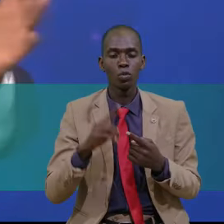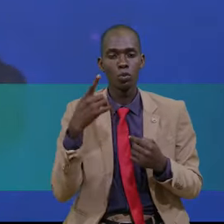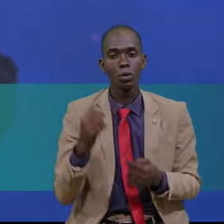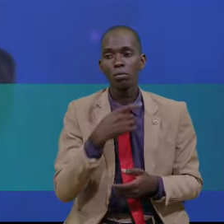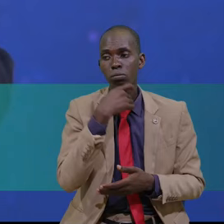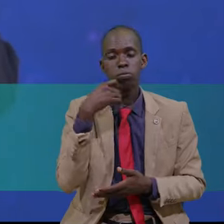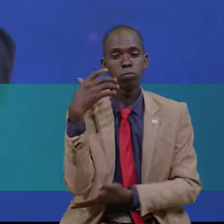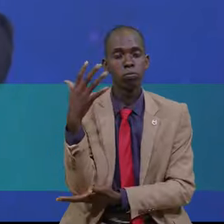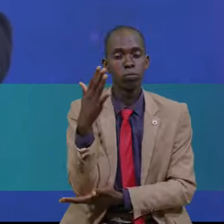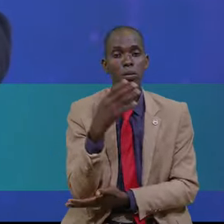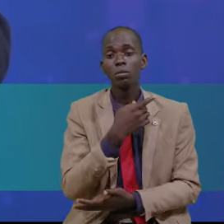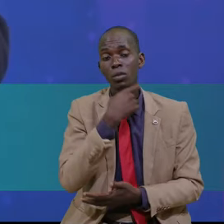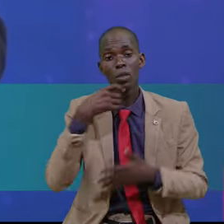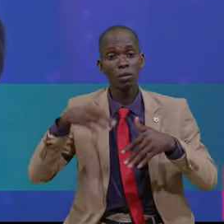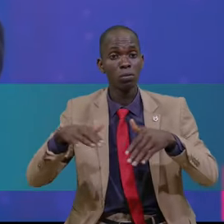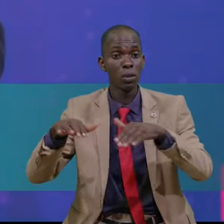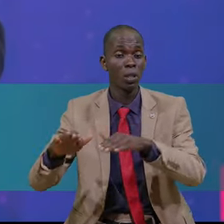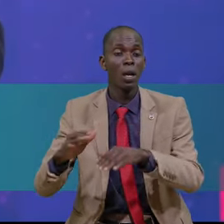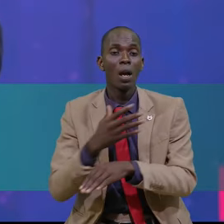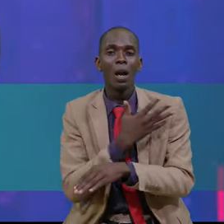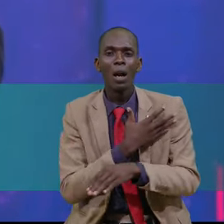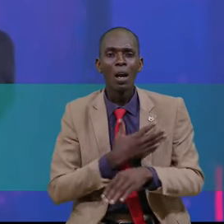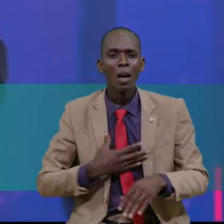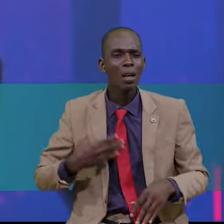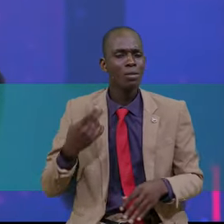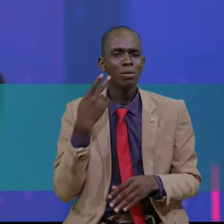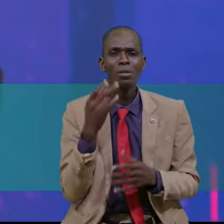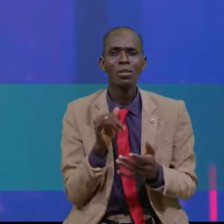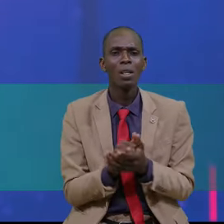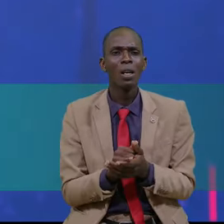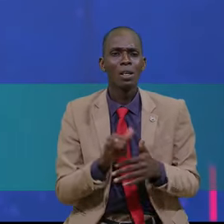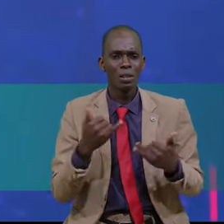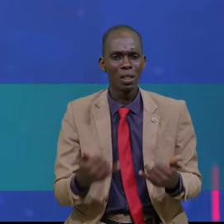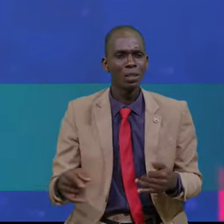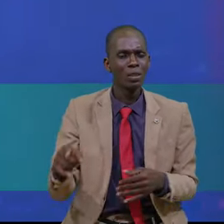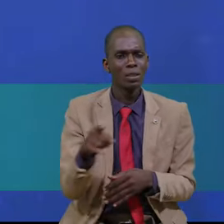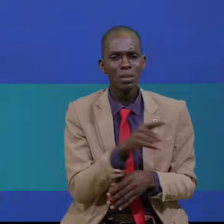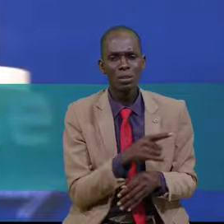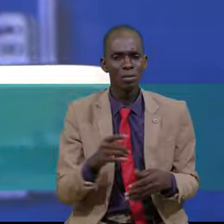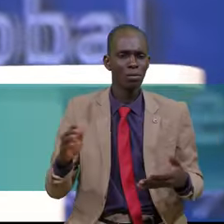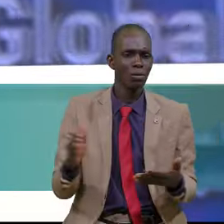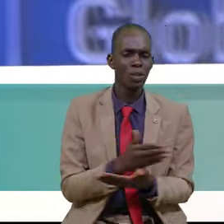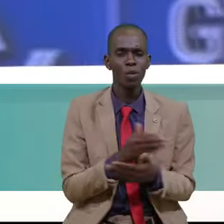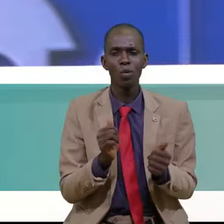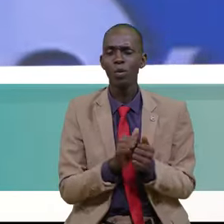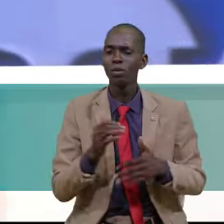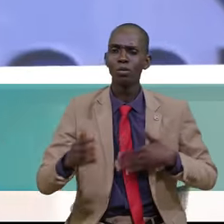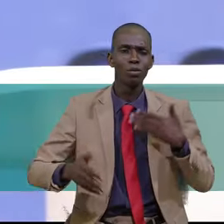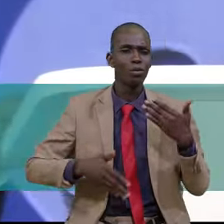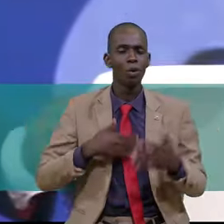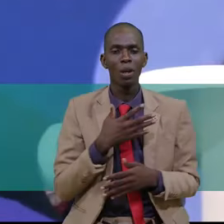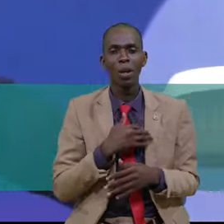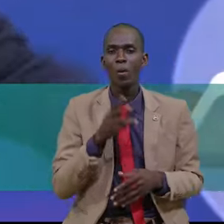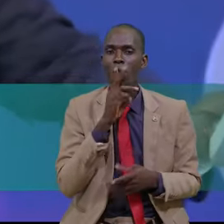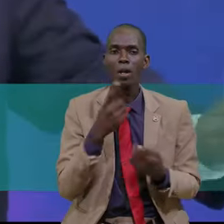Sea was divided and out they sang For Joy and sang with faith and water came out of the Rock